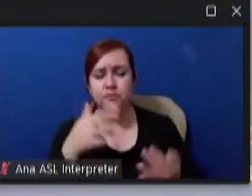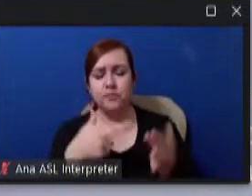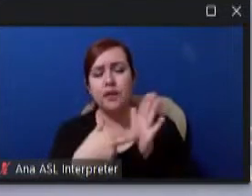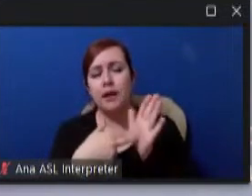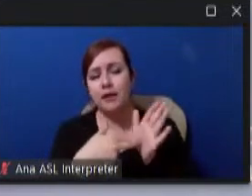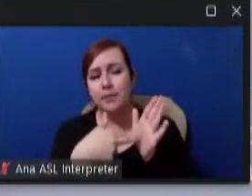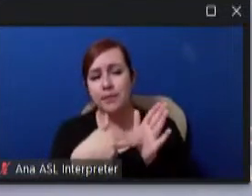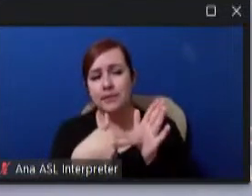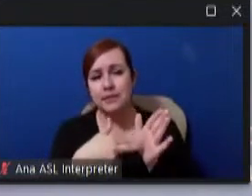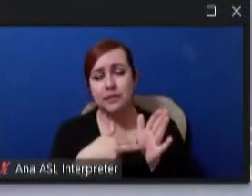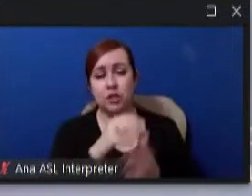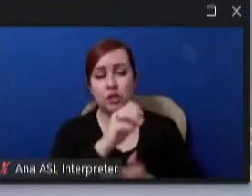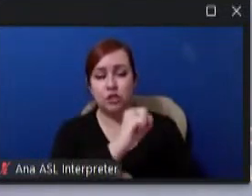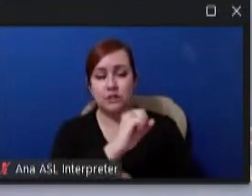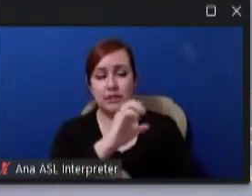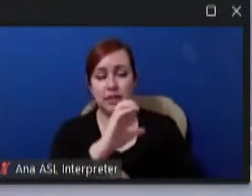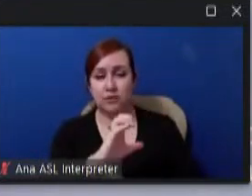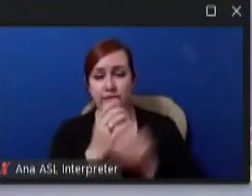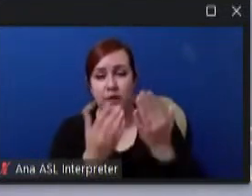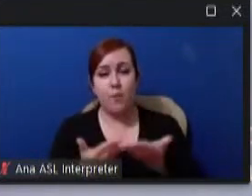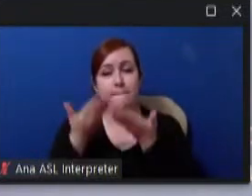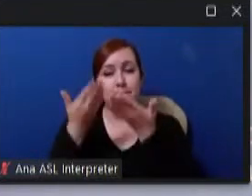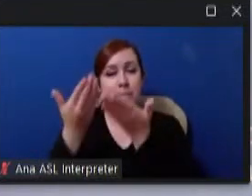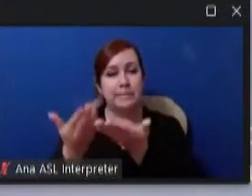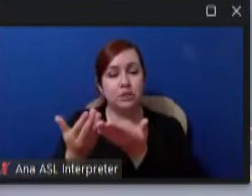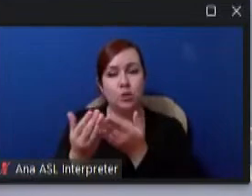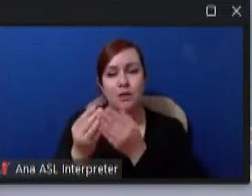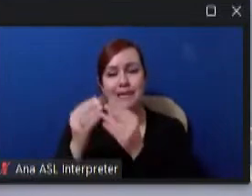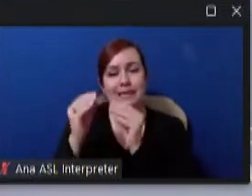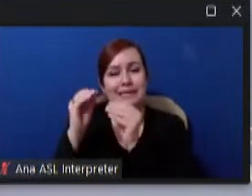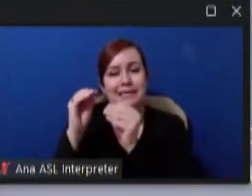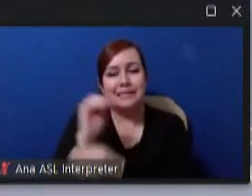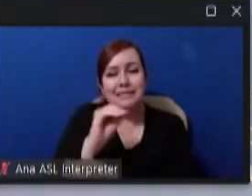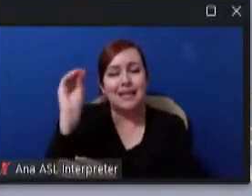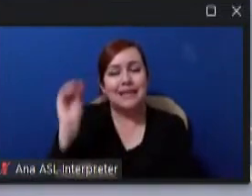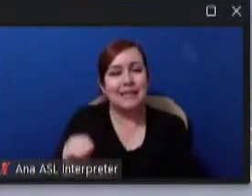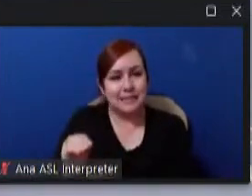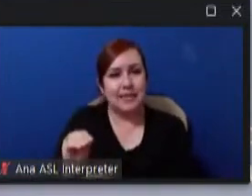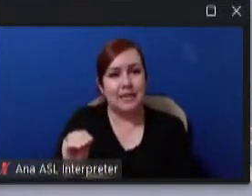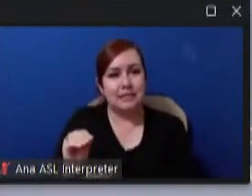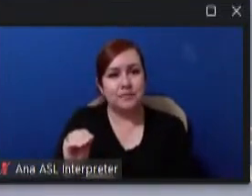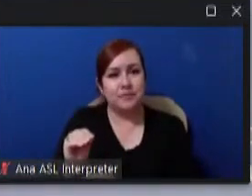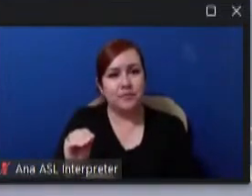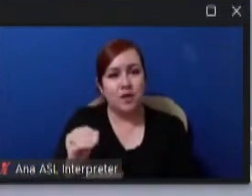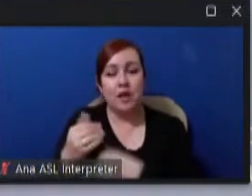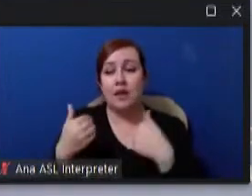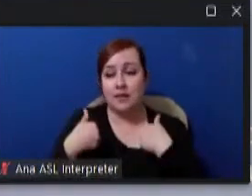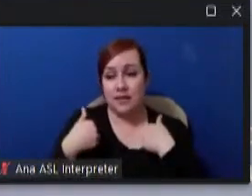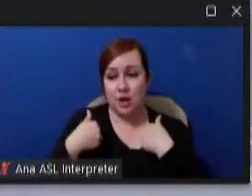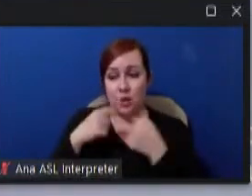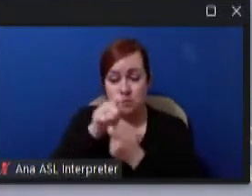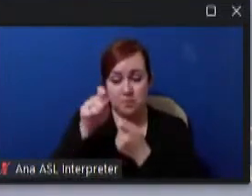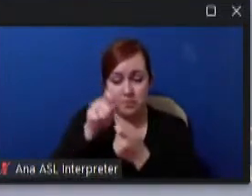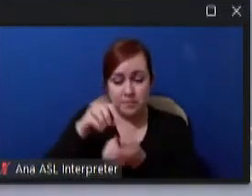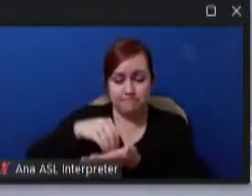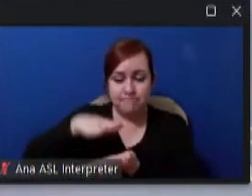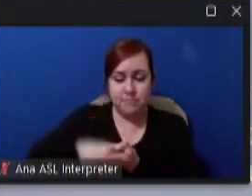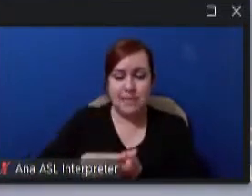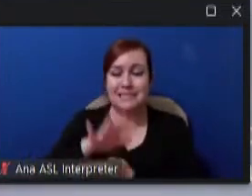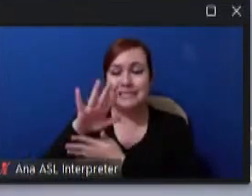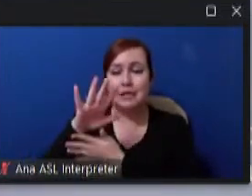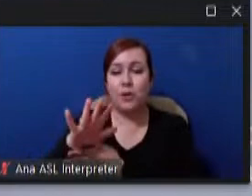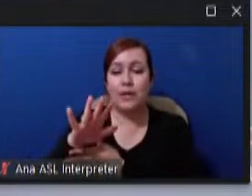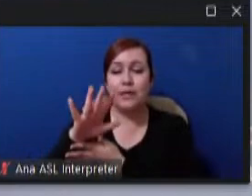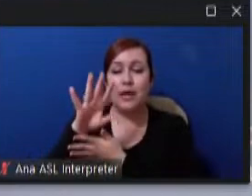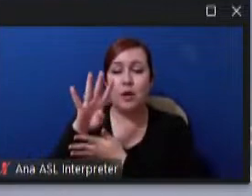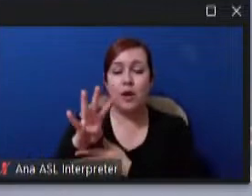Civil society, the representatives provided us with statistics.